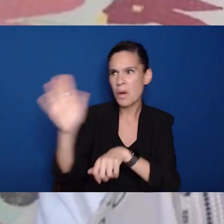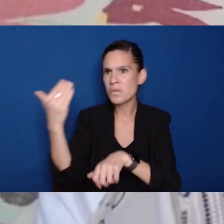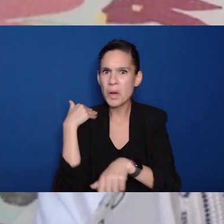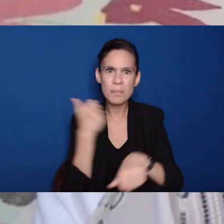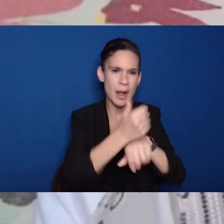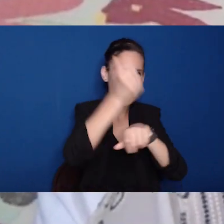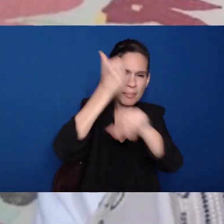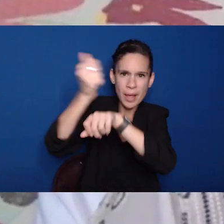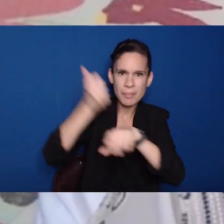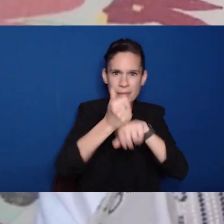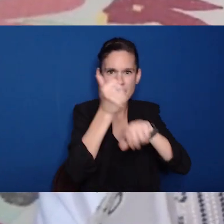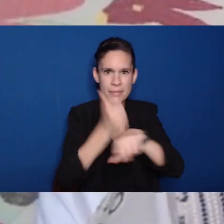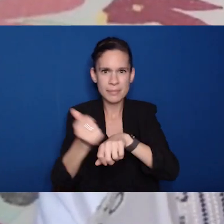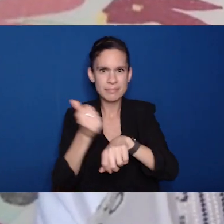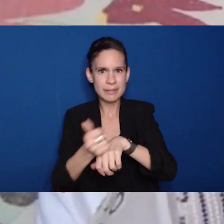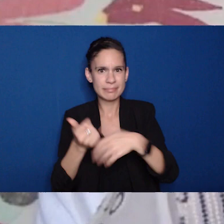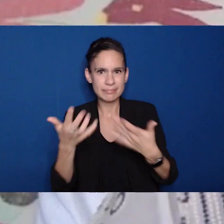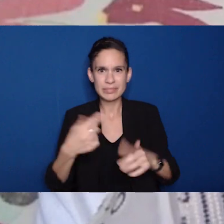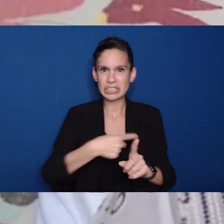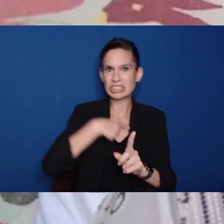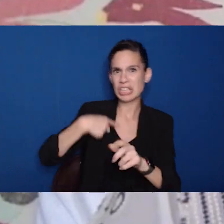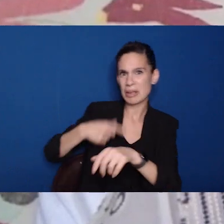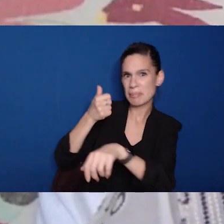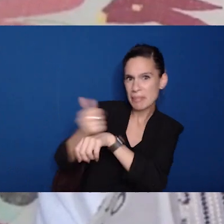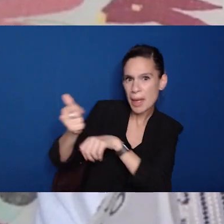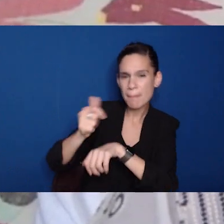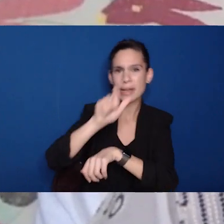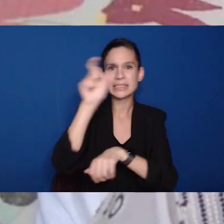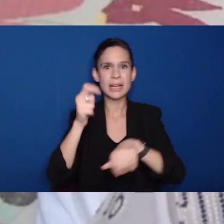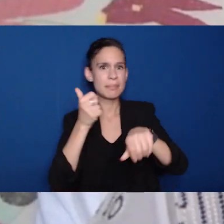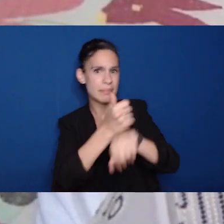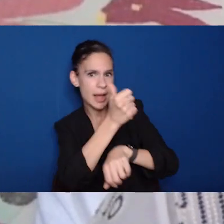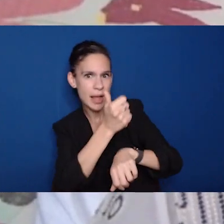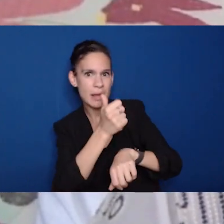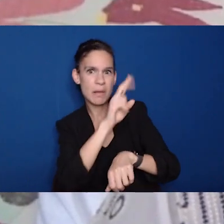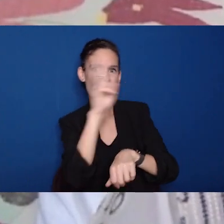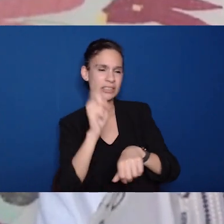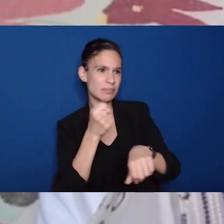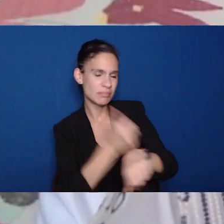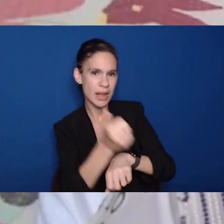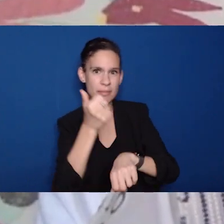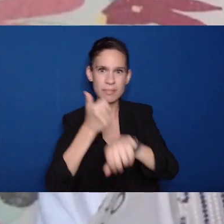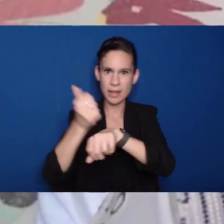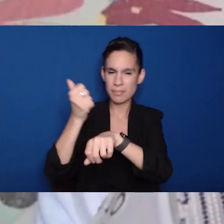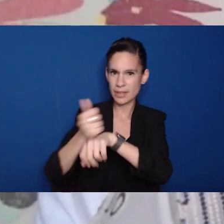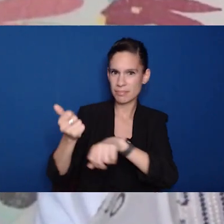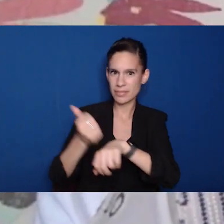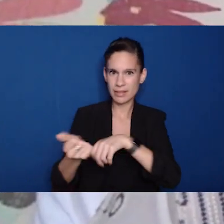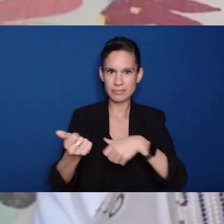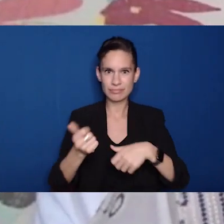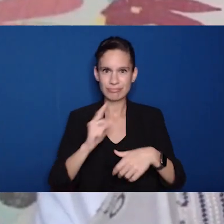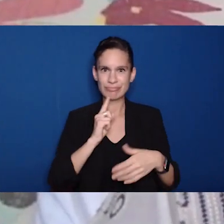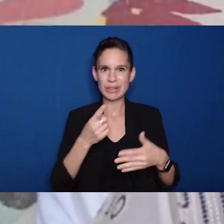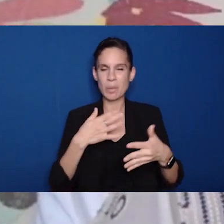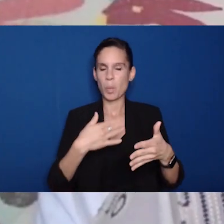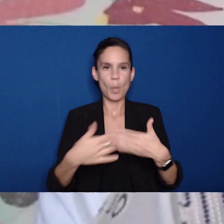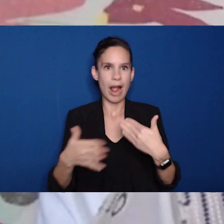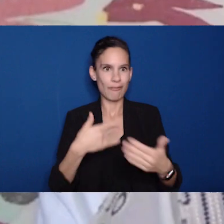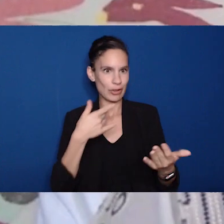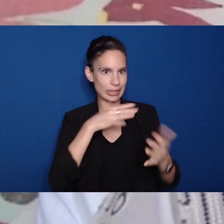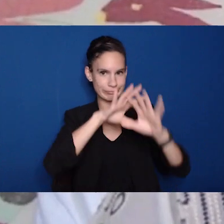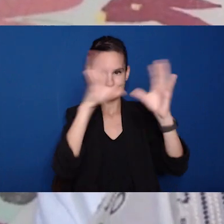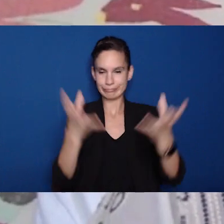Like, okay, so it's all China's fault, or it's all Italy's fault, or it's all the United States' fault, or